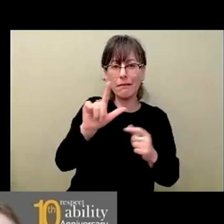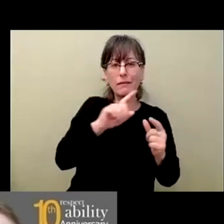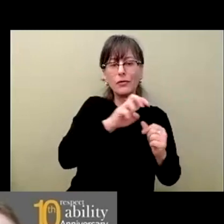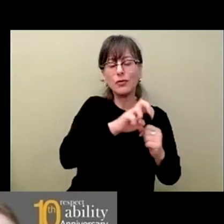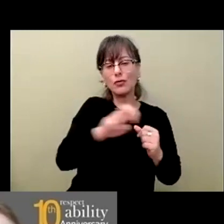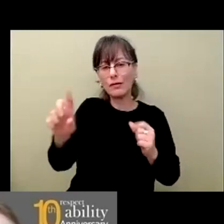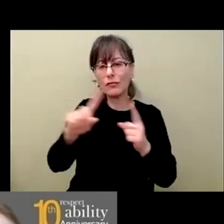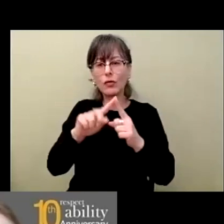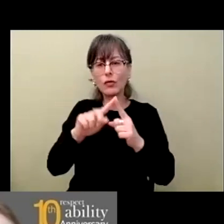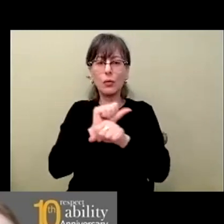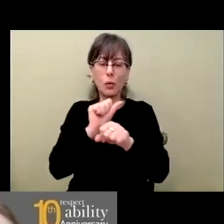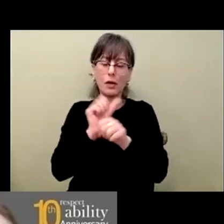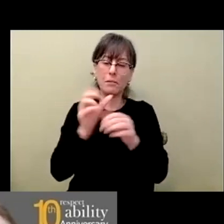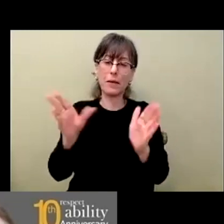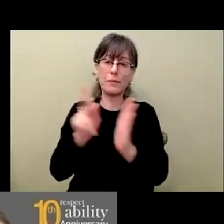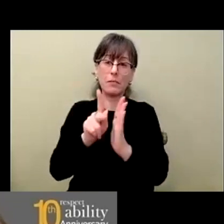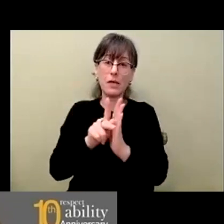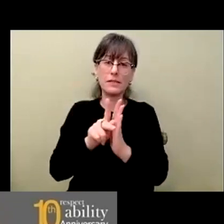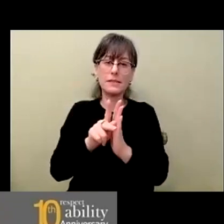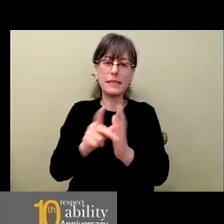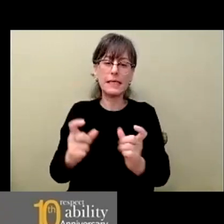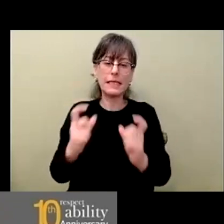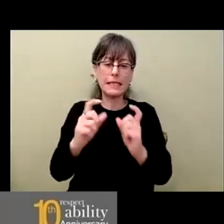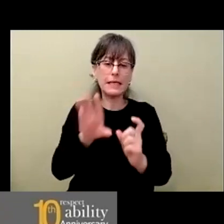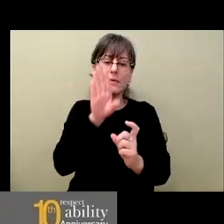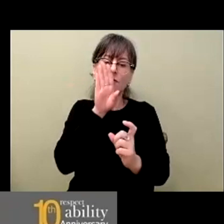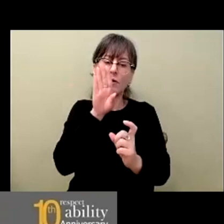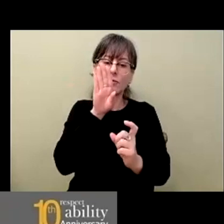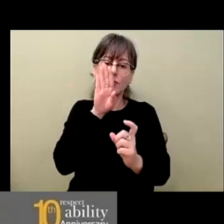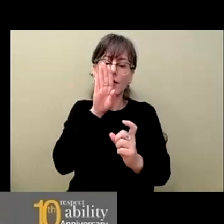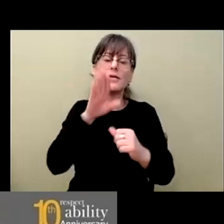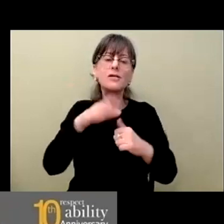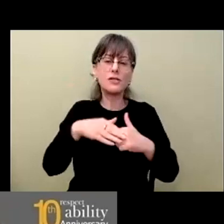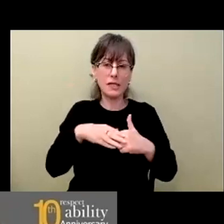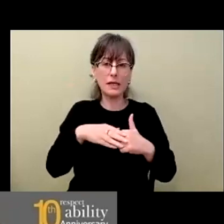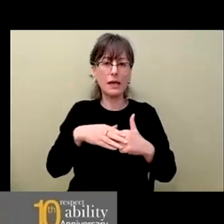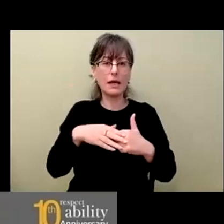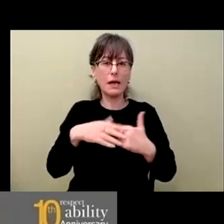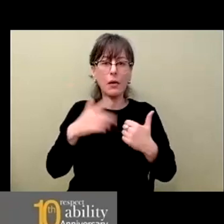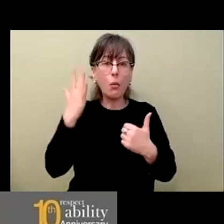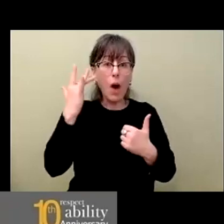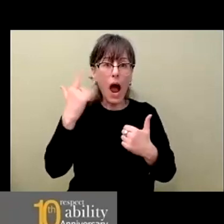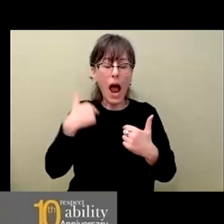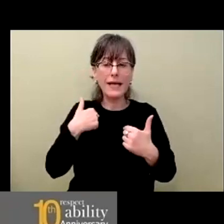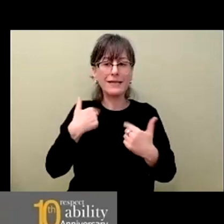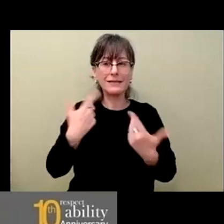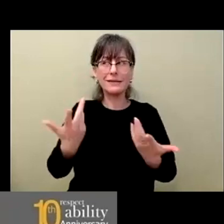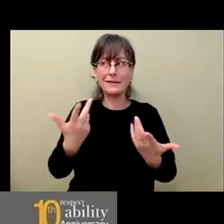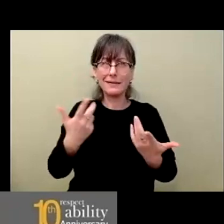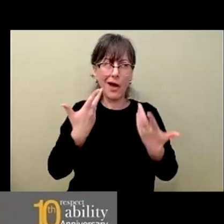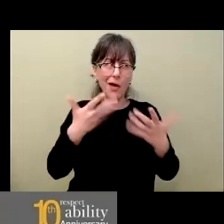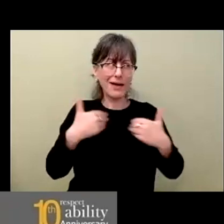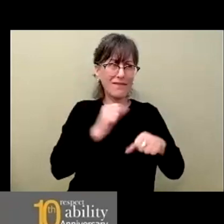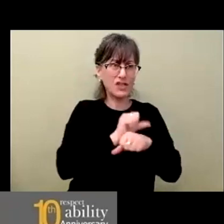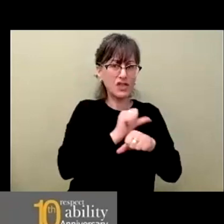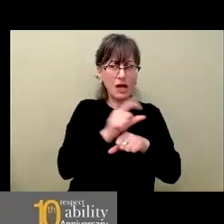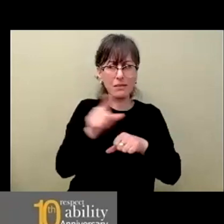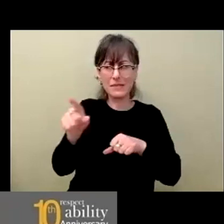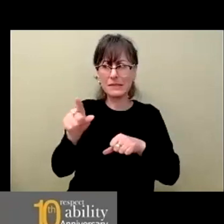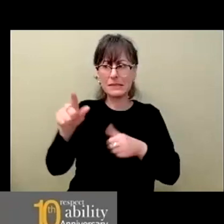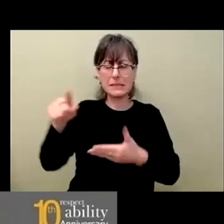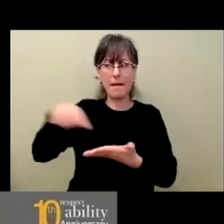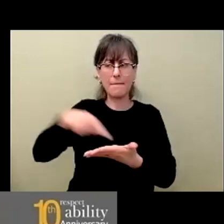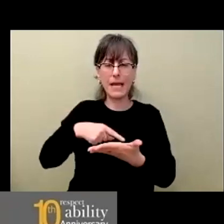was unbelievably frustrated by the fact that I found myself in an unpaid internship when I had